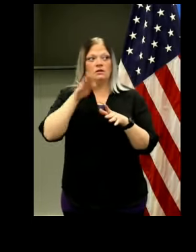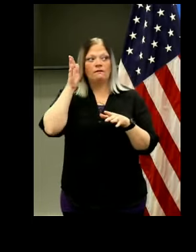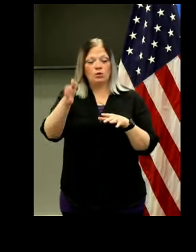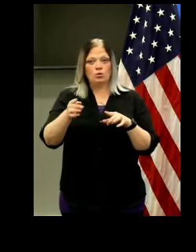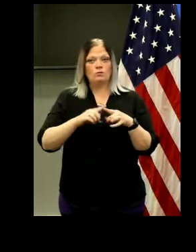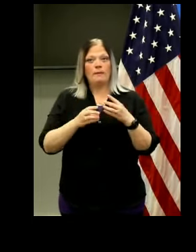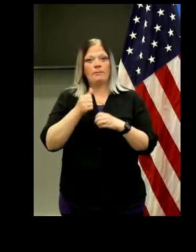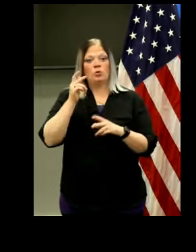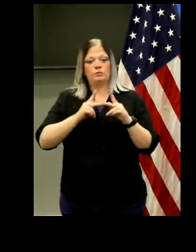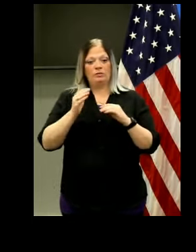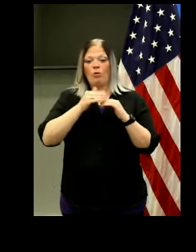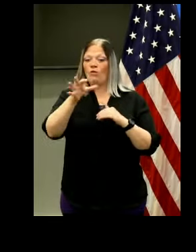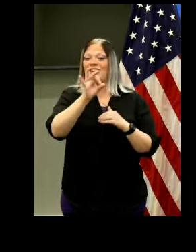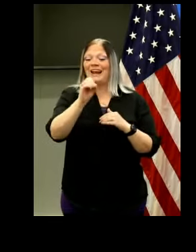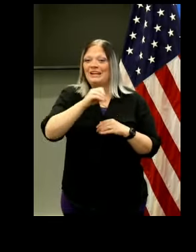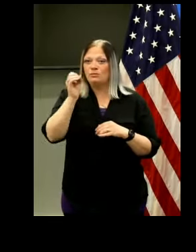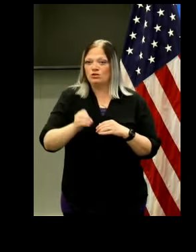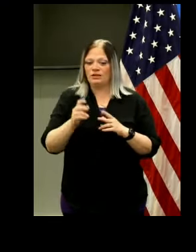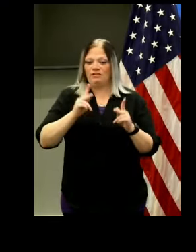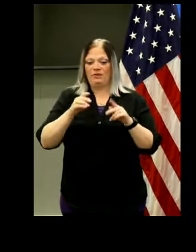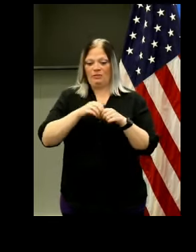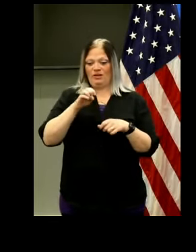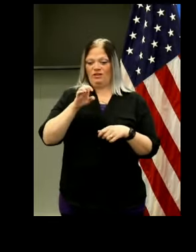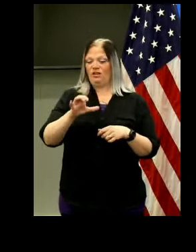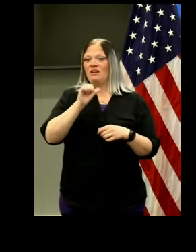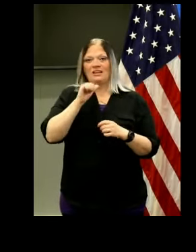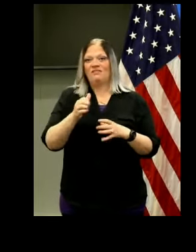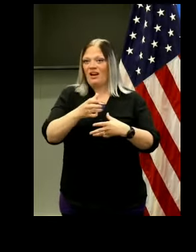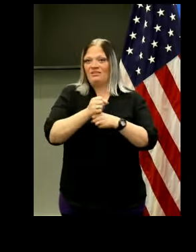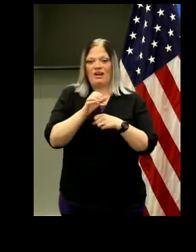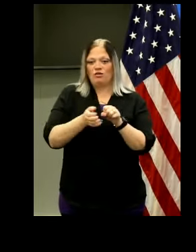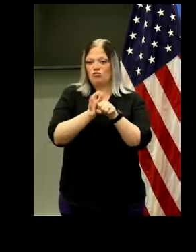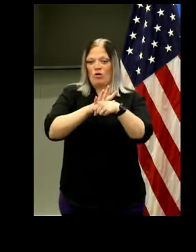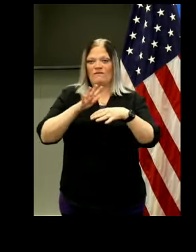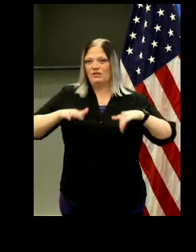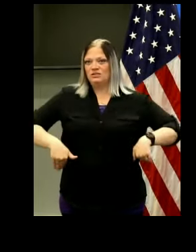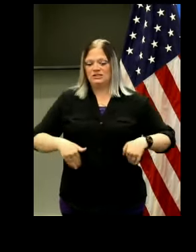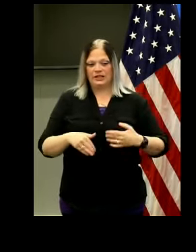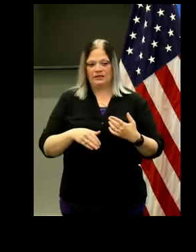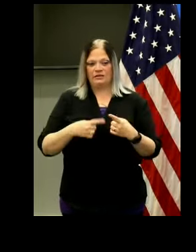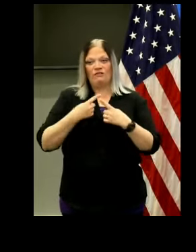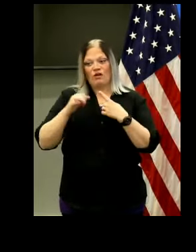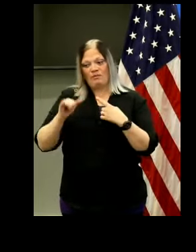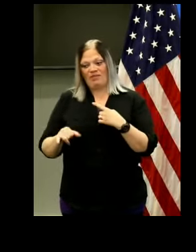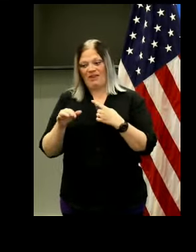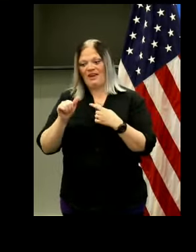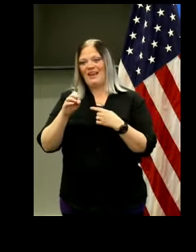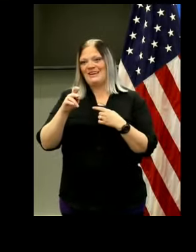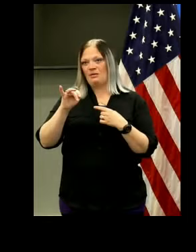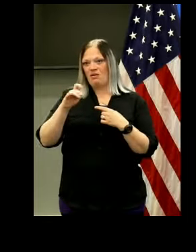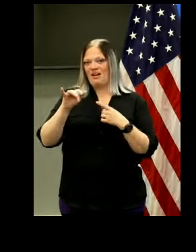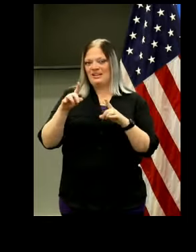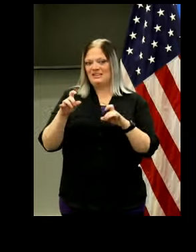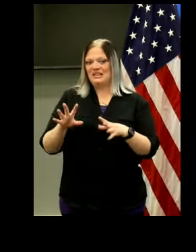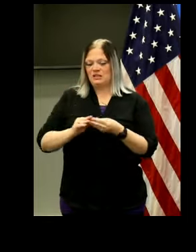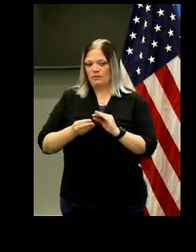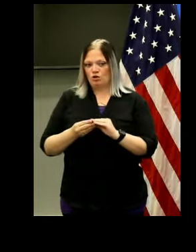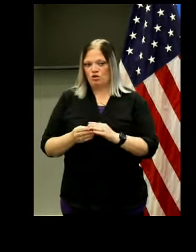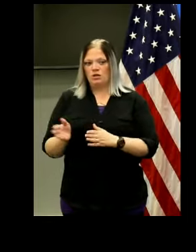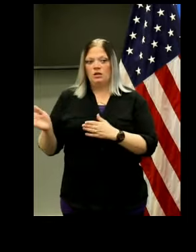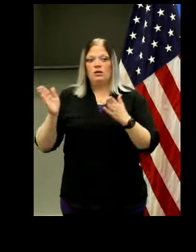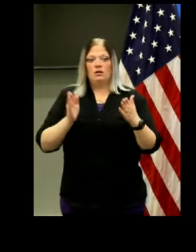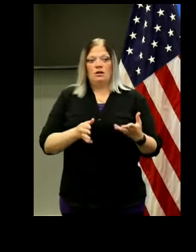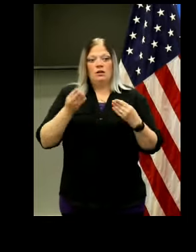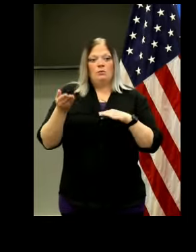majority of people, over 90% of the people in Erie County, have not contracted the coronavirus based on our antibody testing numbers. Mortality data,